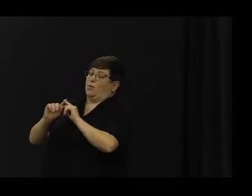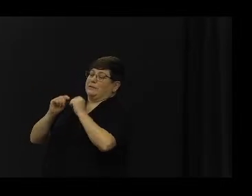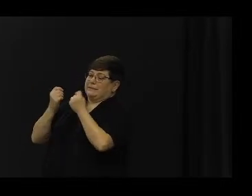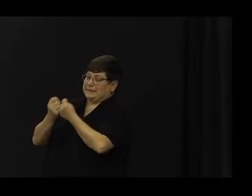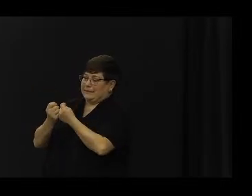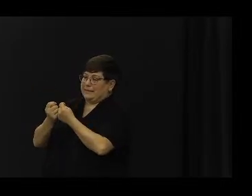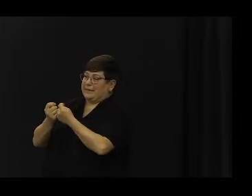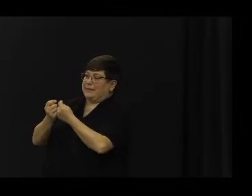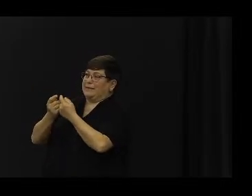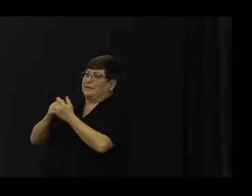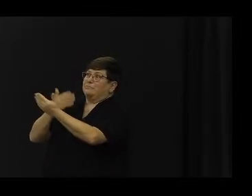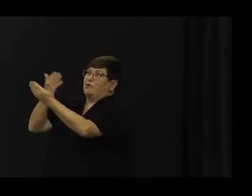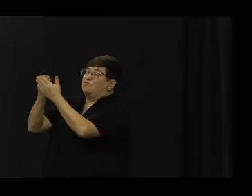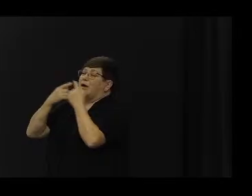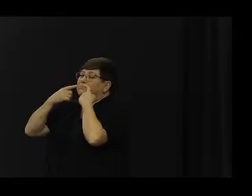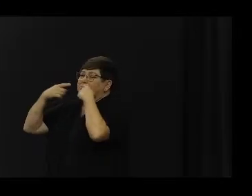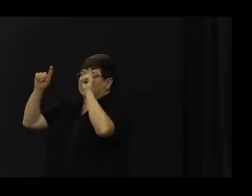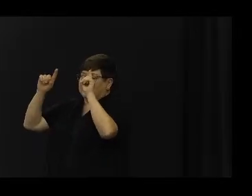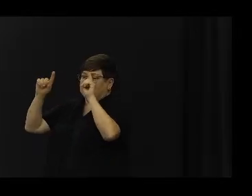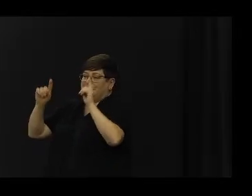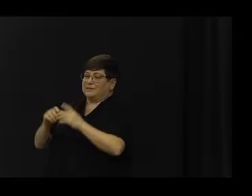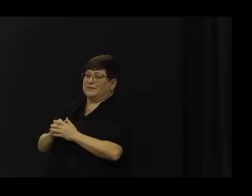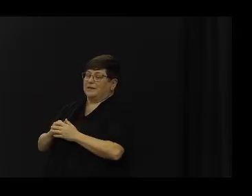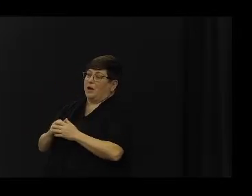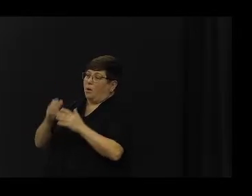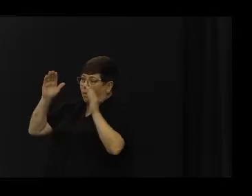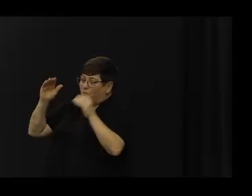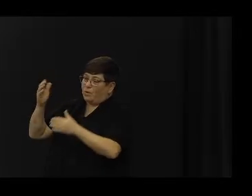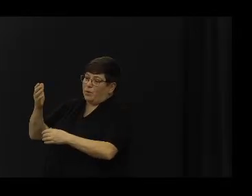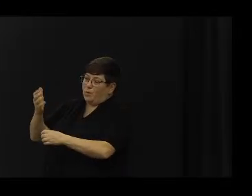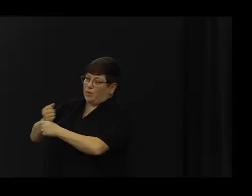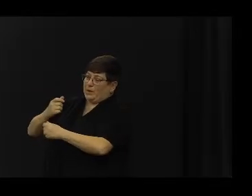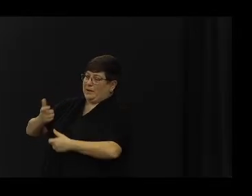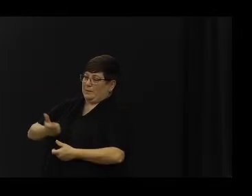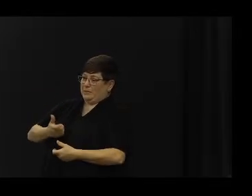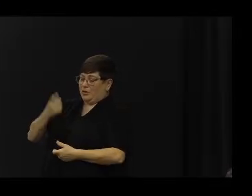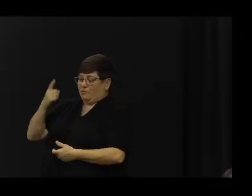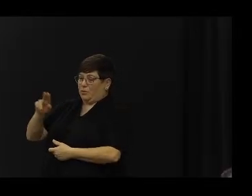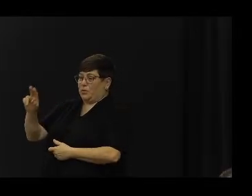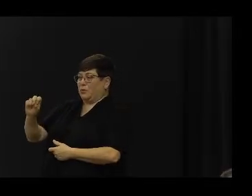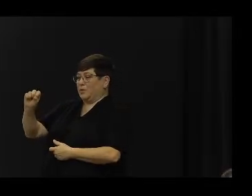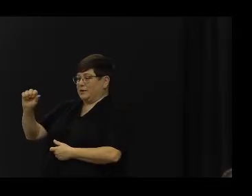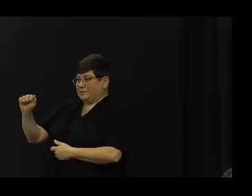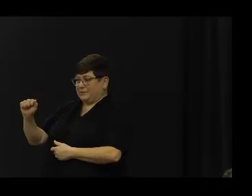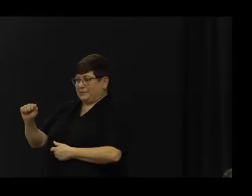to success and be medalists for USA.